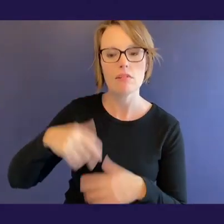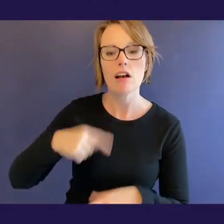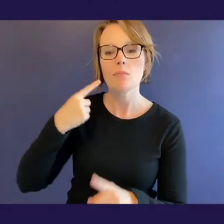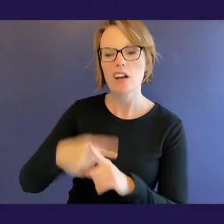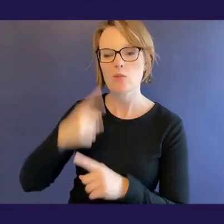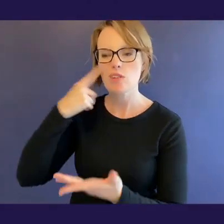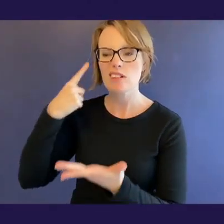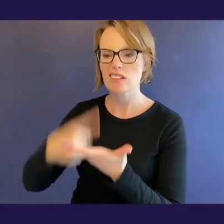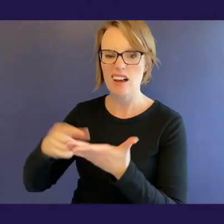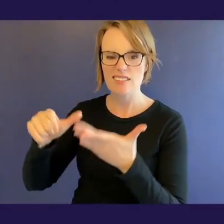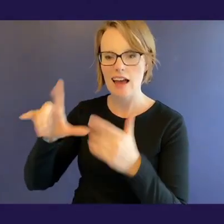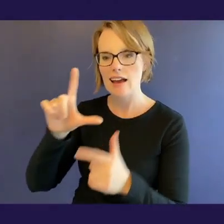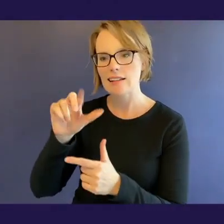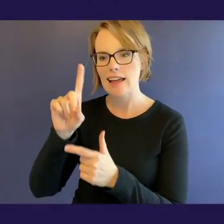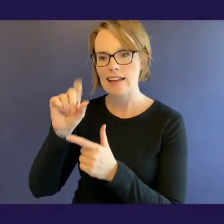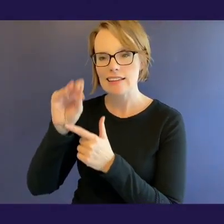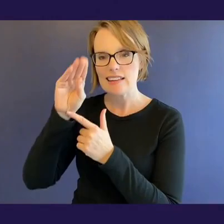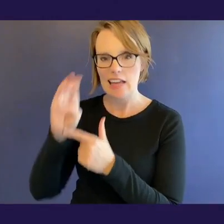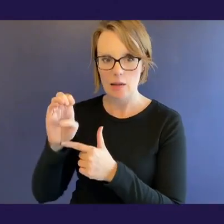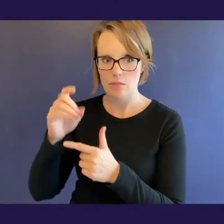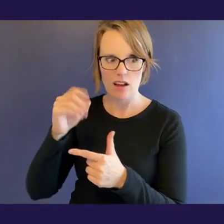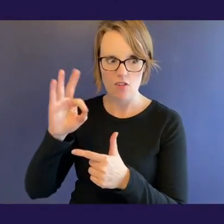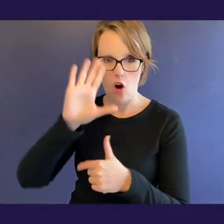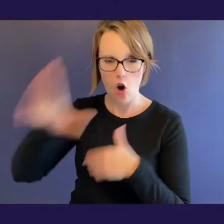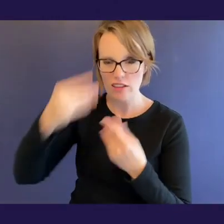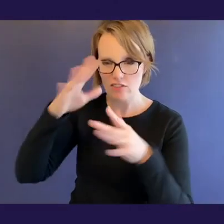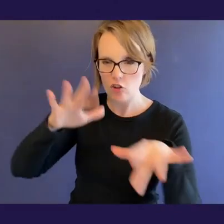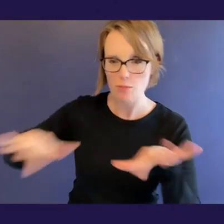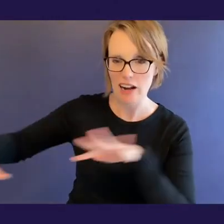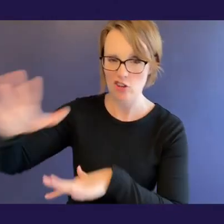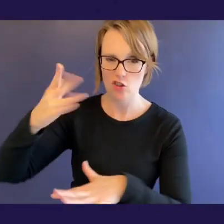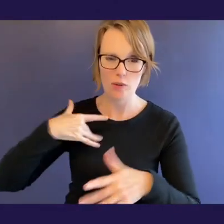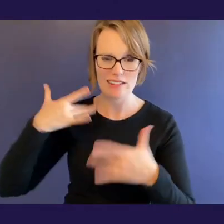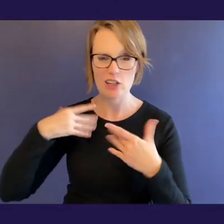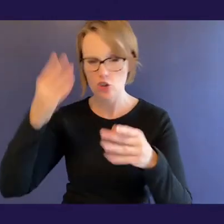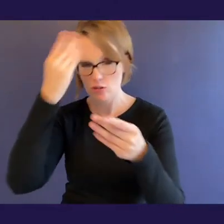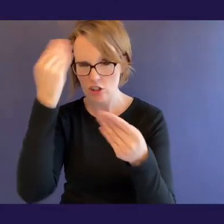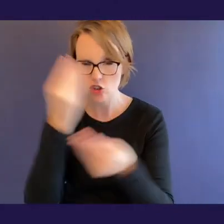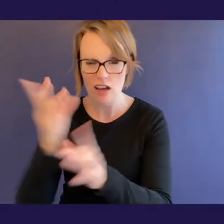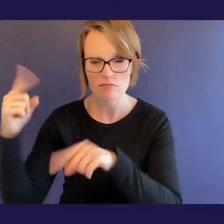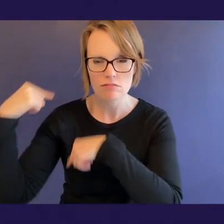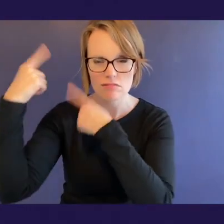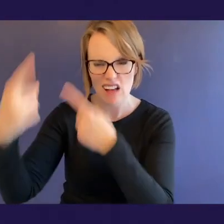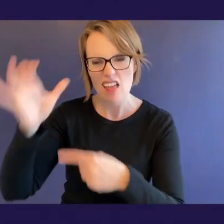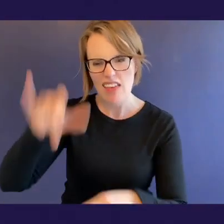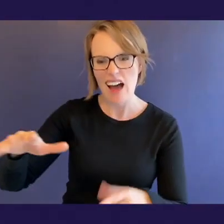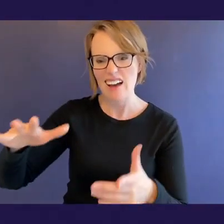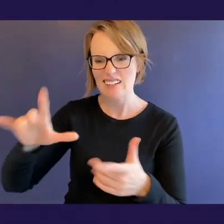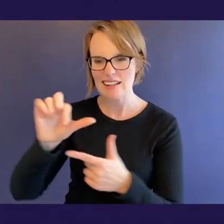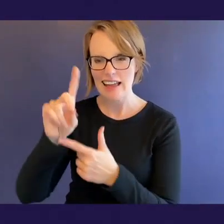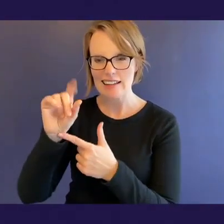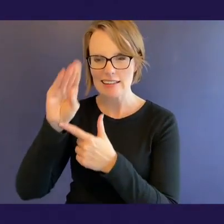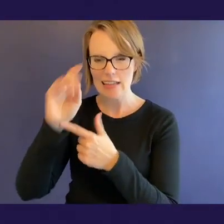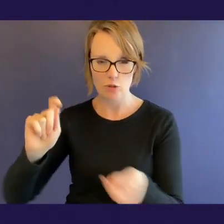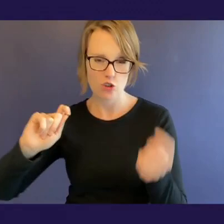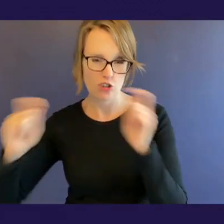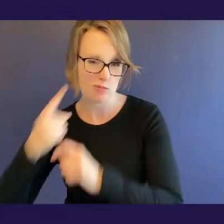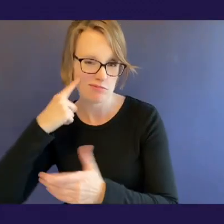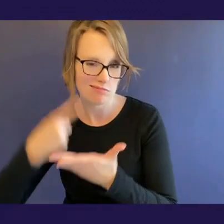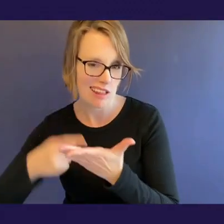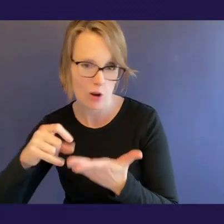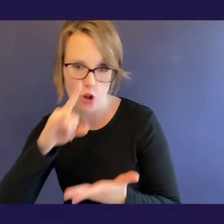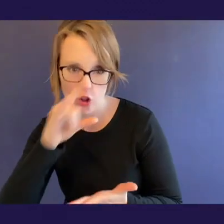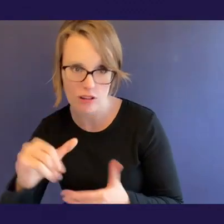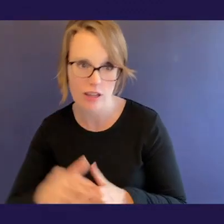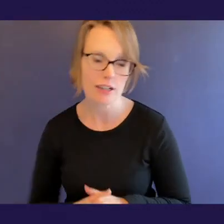health. Jessica Castner from Castner Incorporated and the Journal of Emergency Nursing will talk about how healthcare